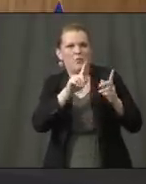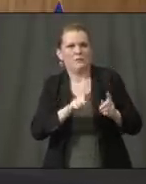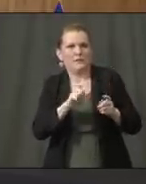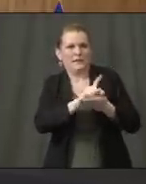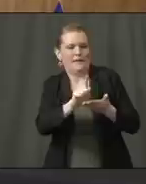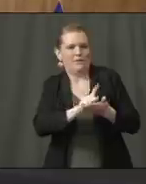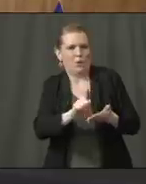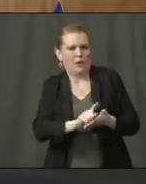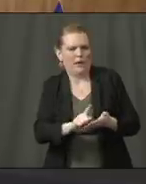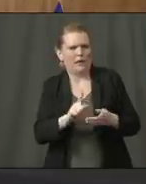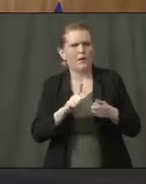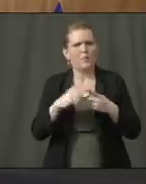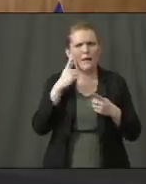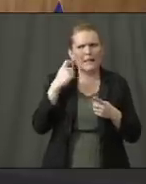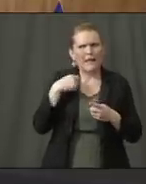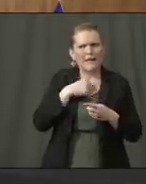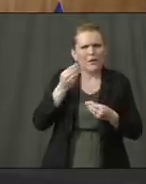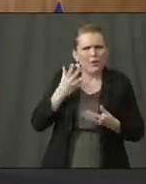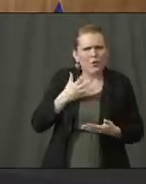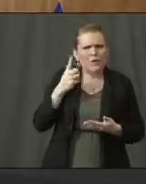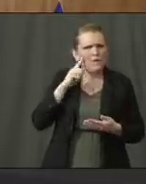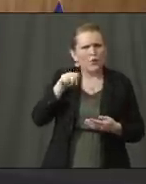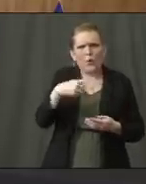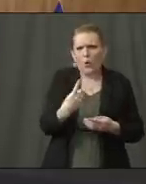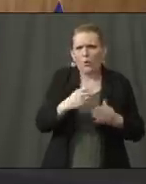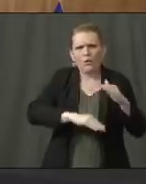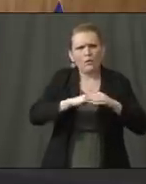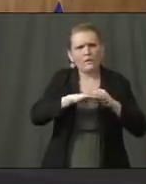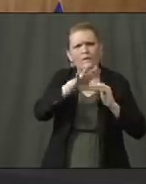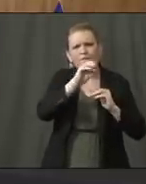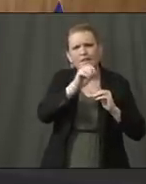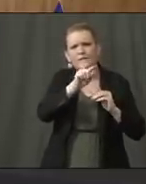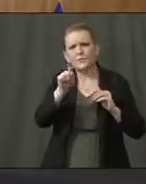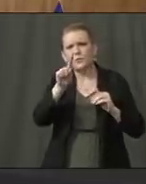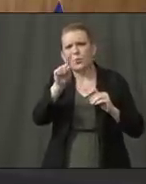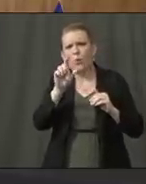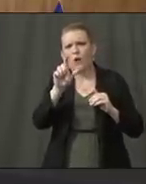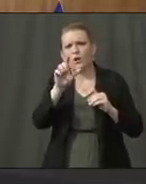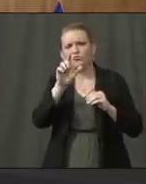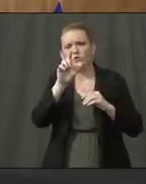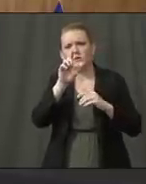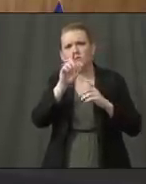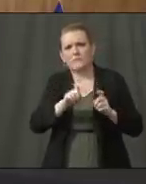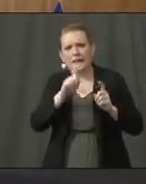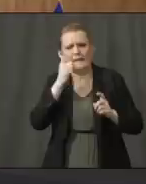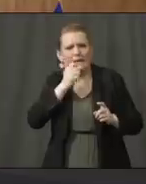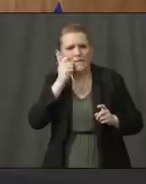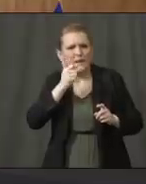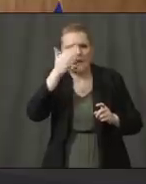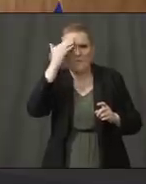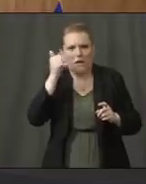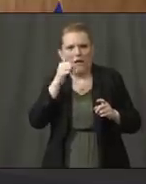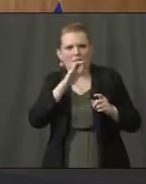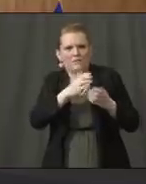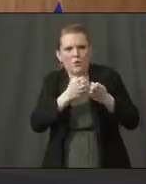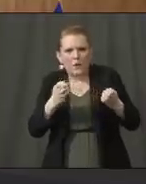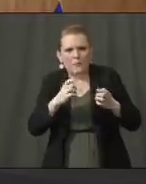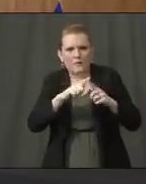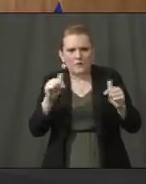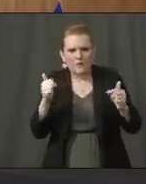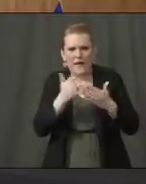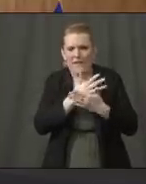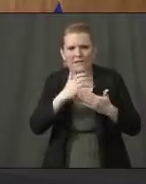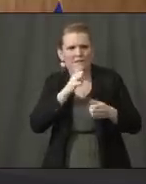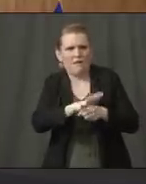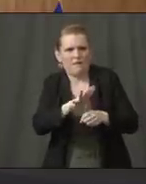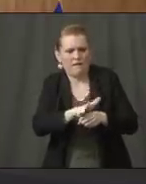doing 50 to 100 a day because they don't have enough samples. Are you concerned at all that the issue is one